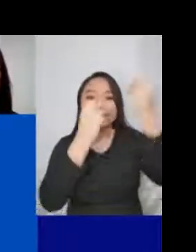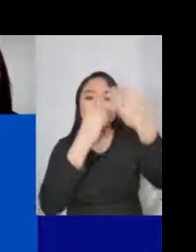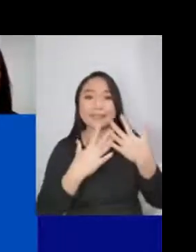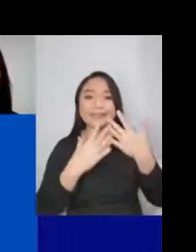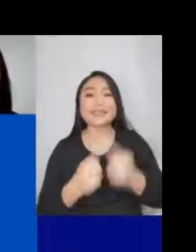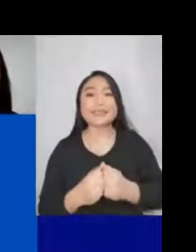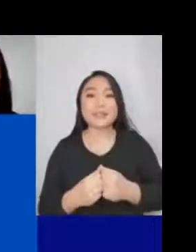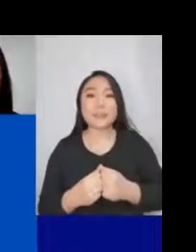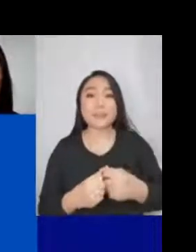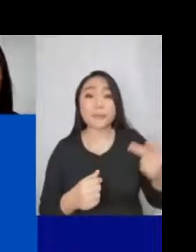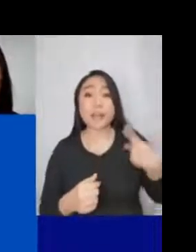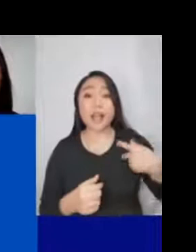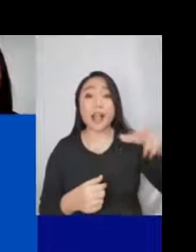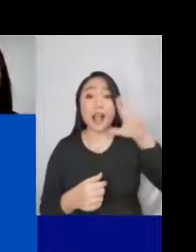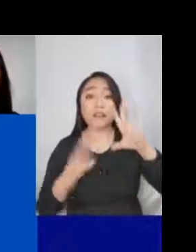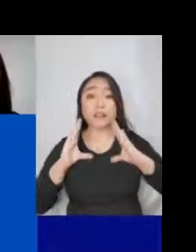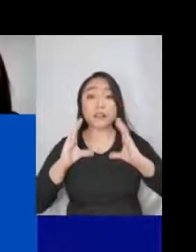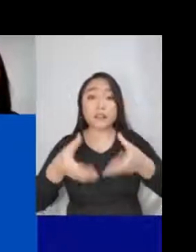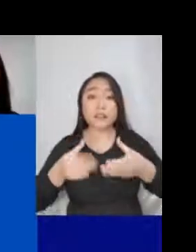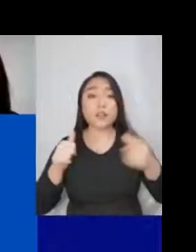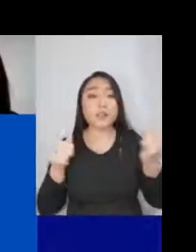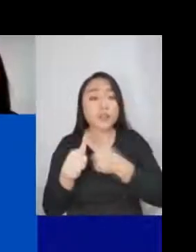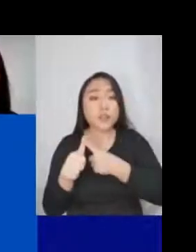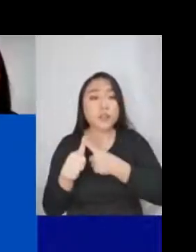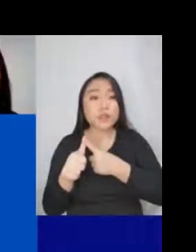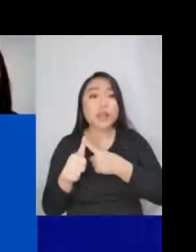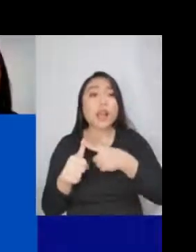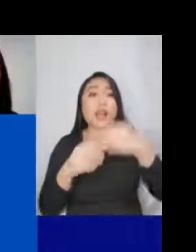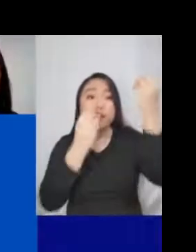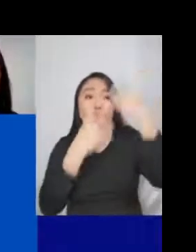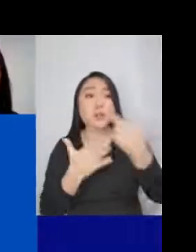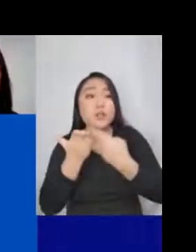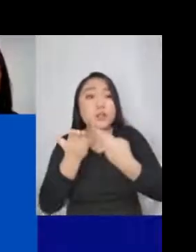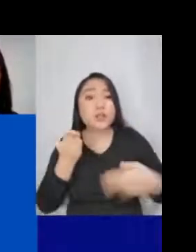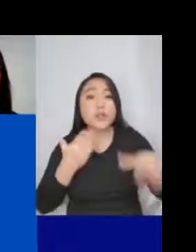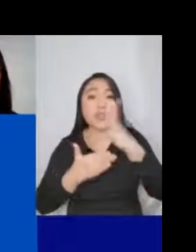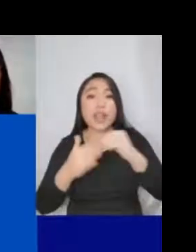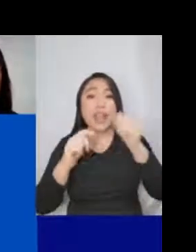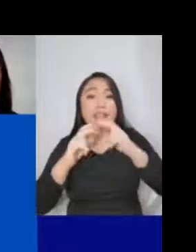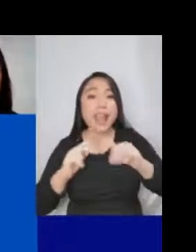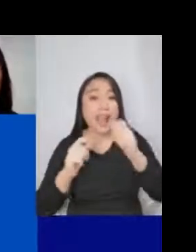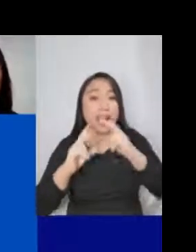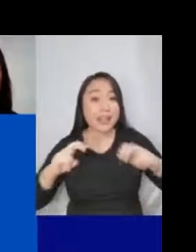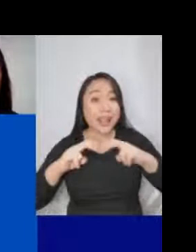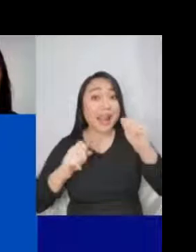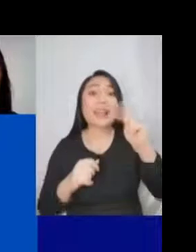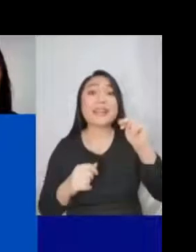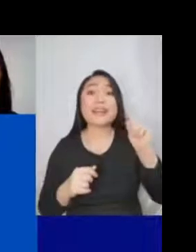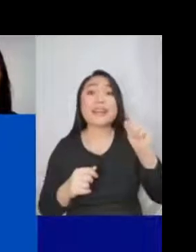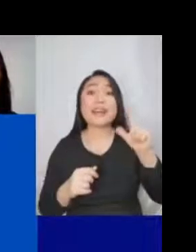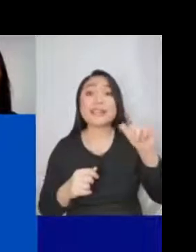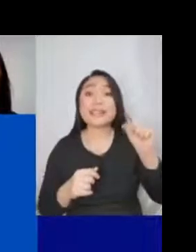and technology information. We have 3 divisions. These are Information Resources and